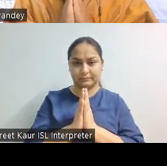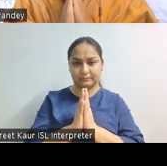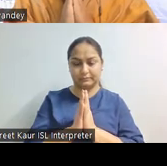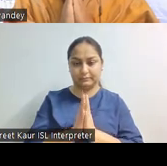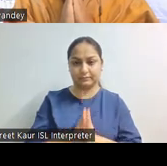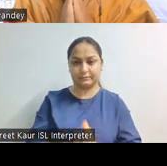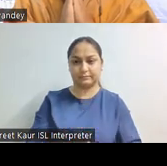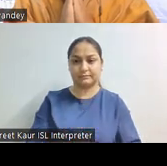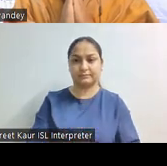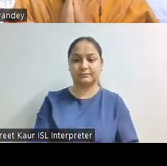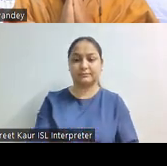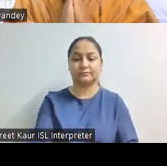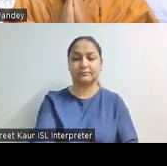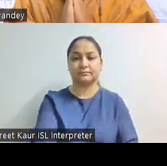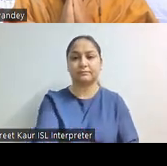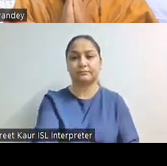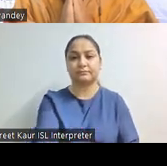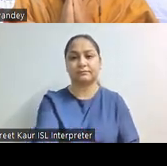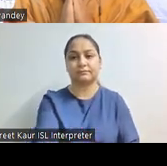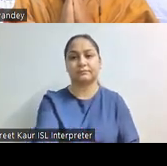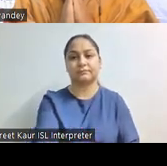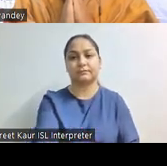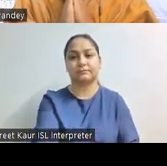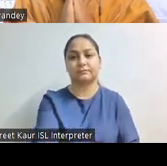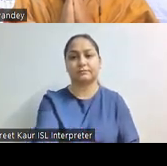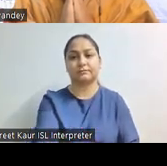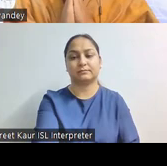Mantasmita Shri Mukhim